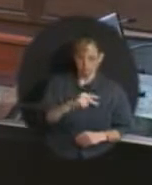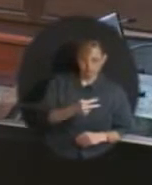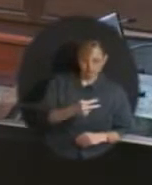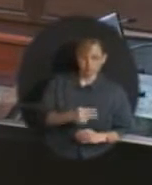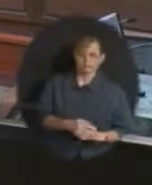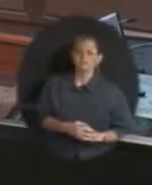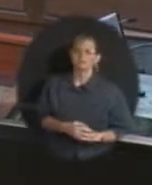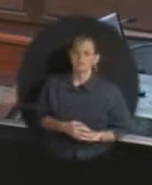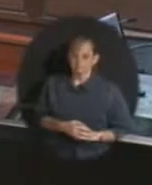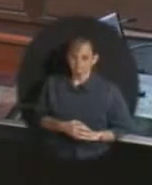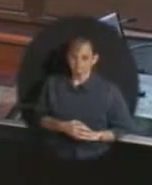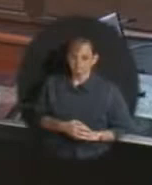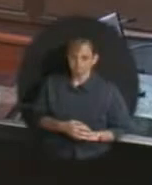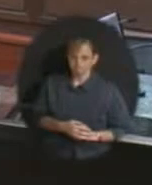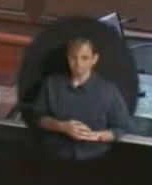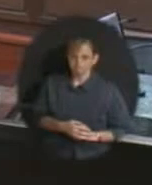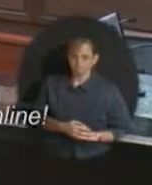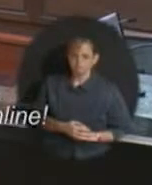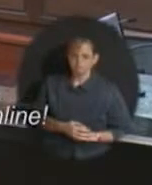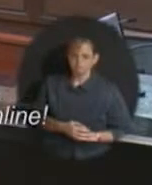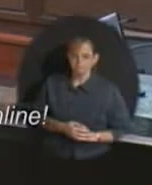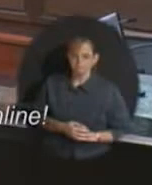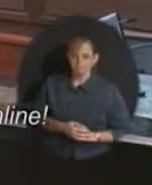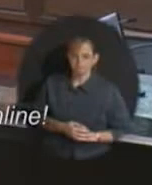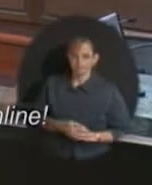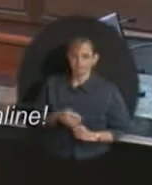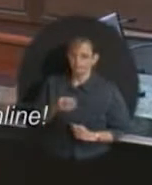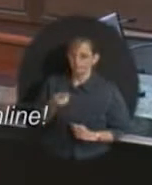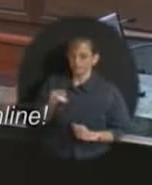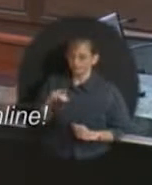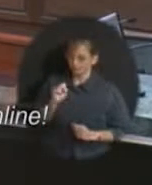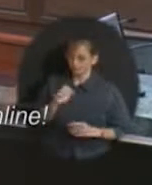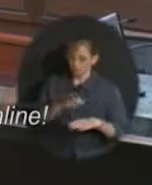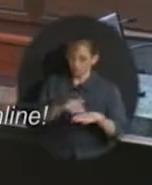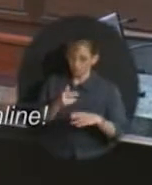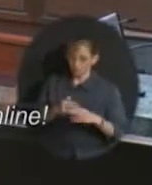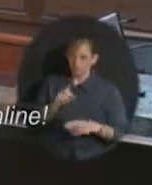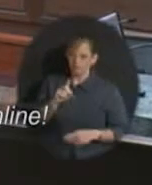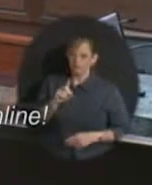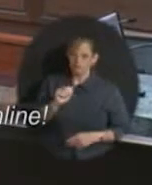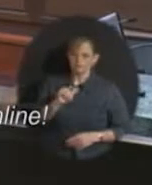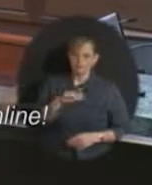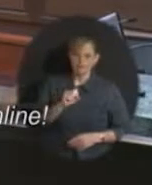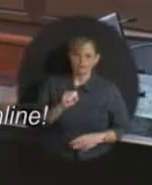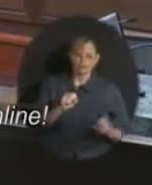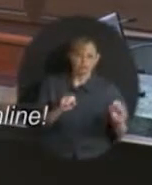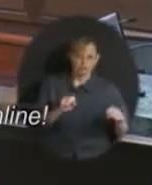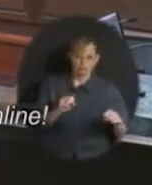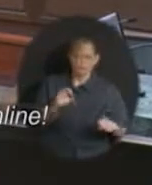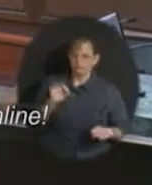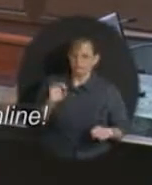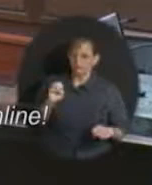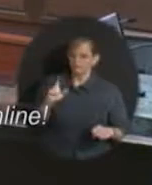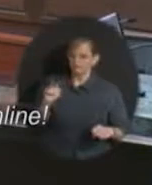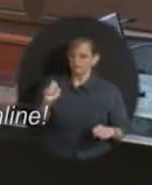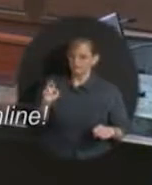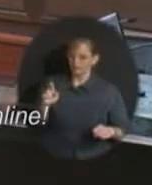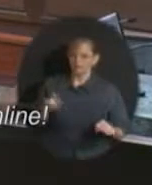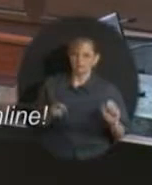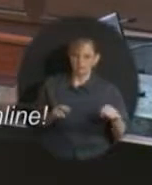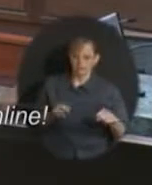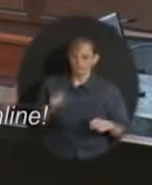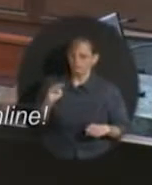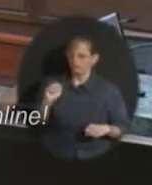Mr. Poland and a second by Mr. Shearer. Ms. Hibbs? Dr. Daniels? Yes. Mrs. Felter? Yes. Mrs.